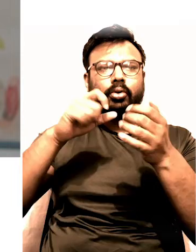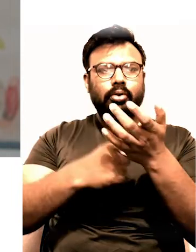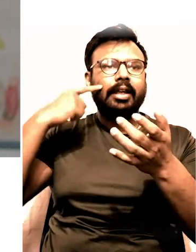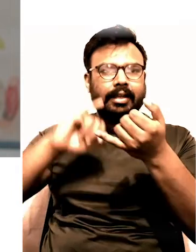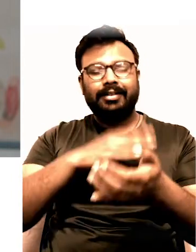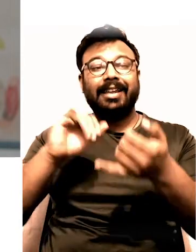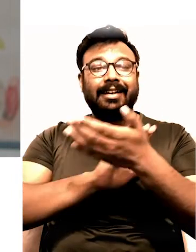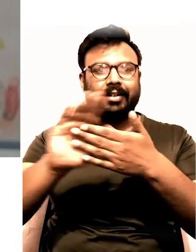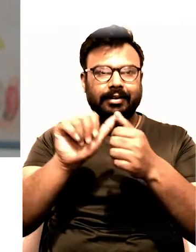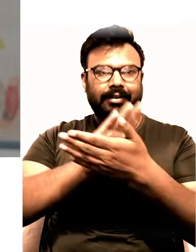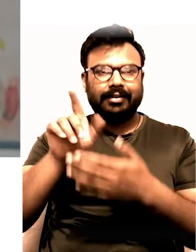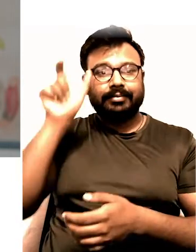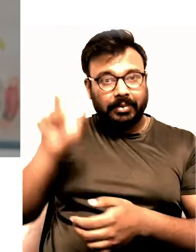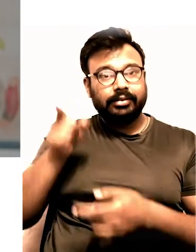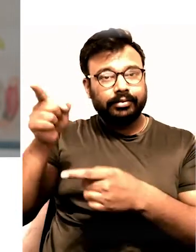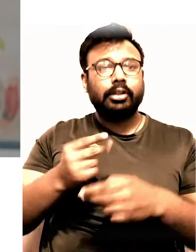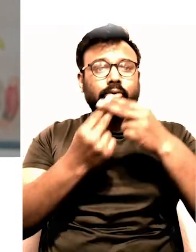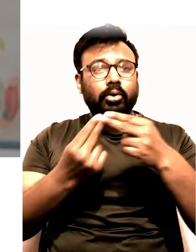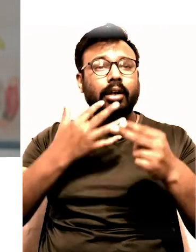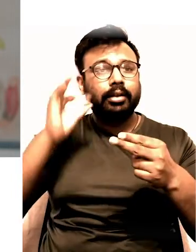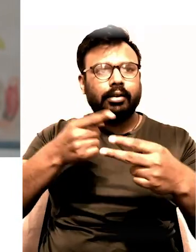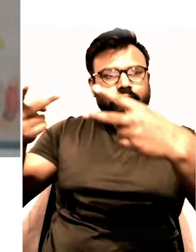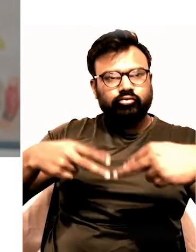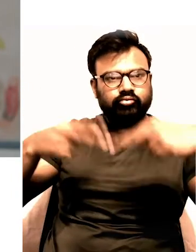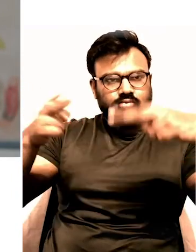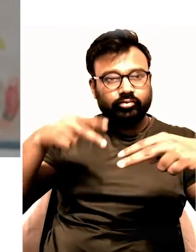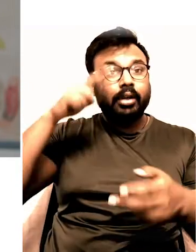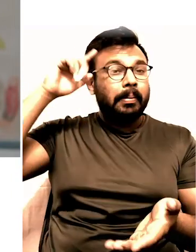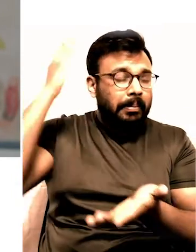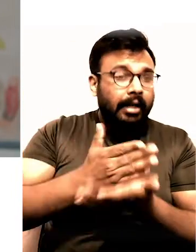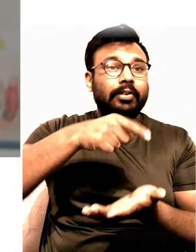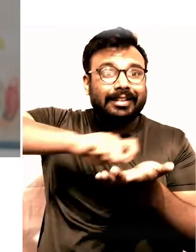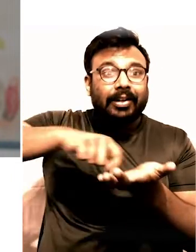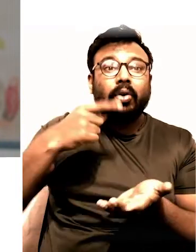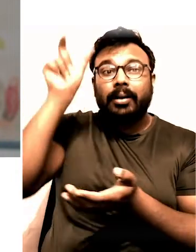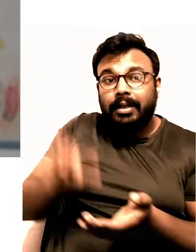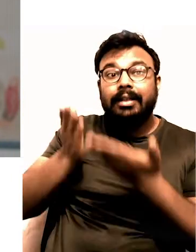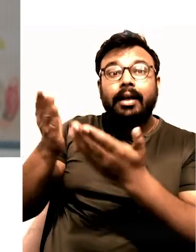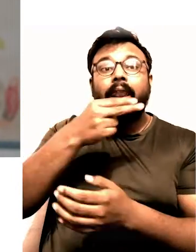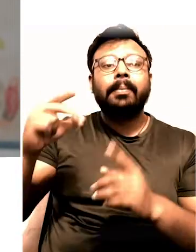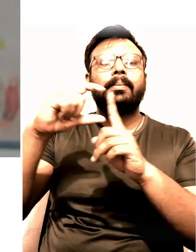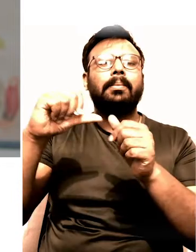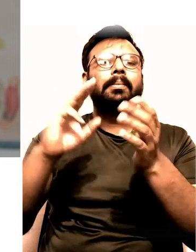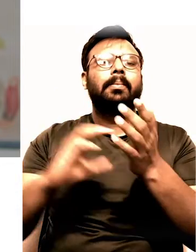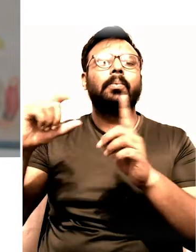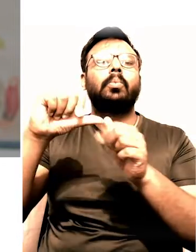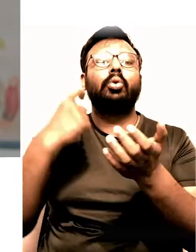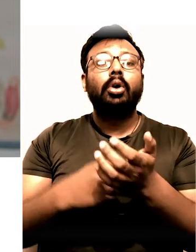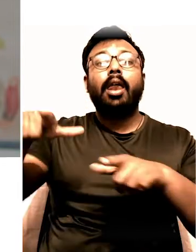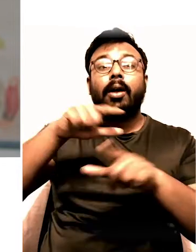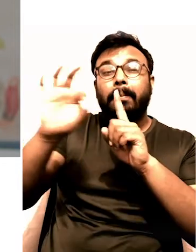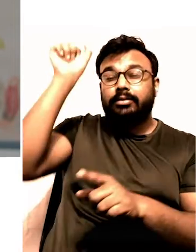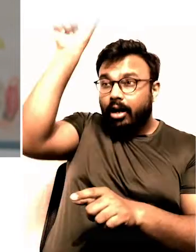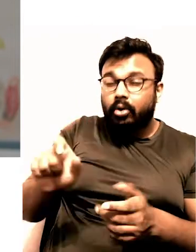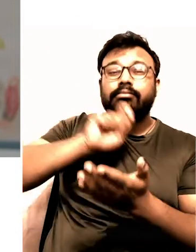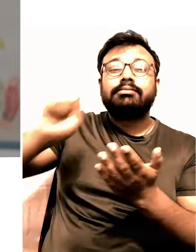Sheikh provides us a contemporary rendering of this tale, reminding us how powerful these stories of love can be. Sheikh was